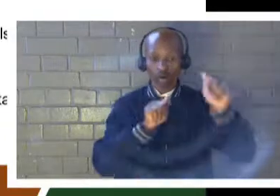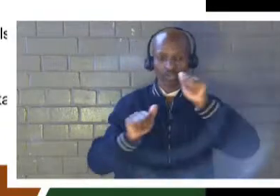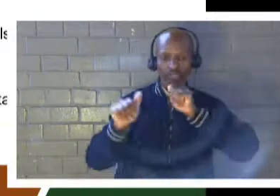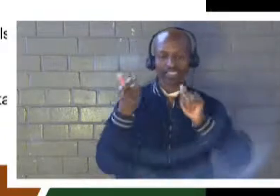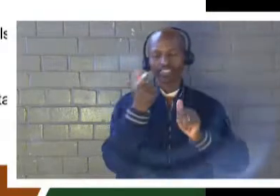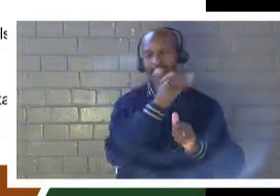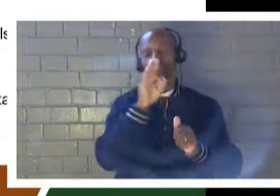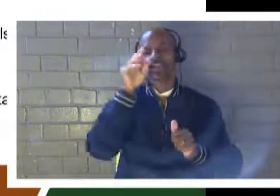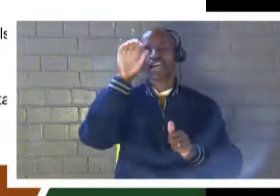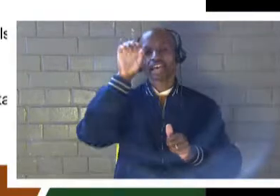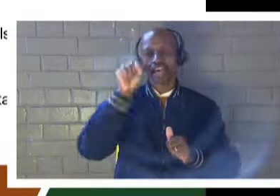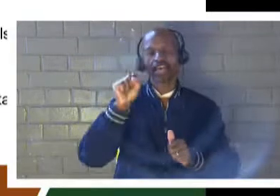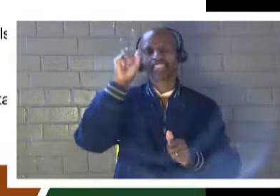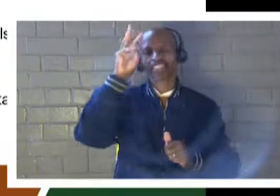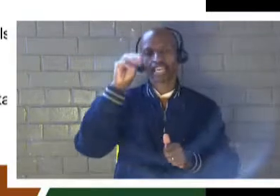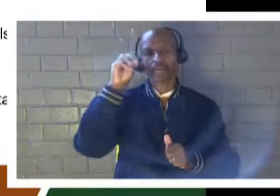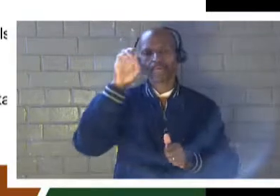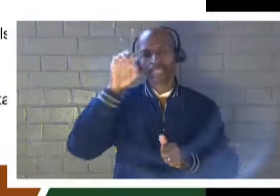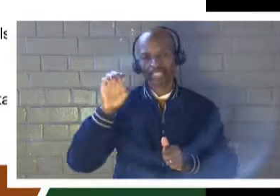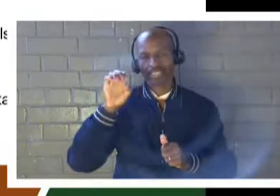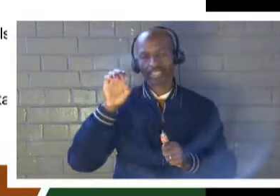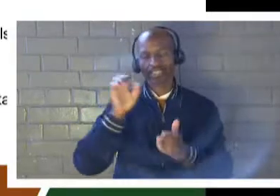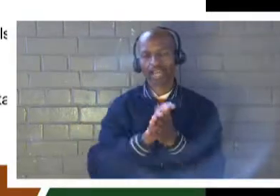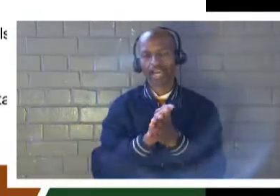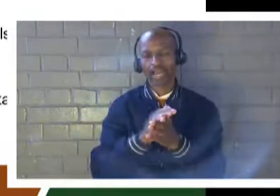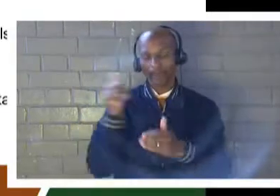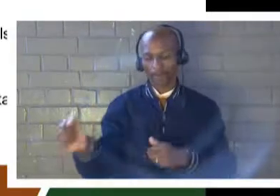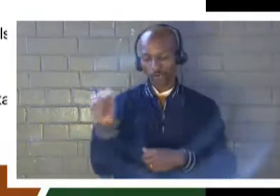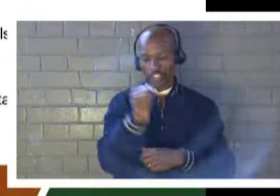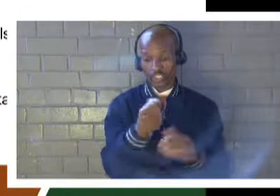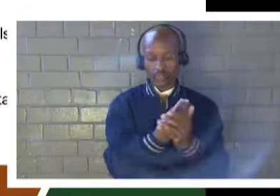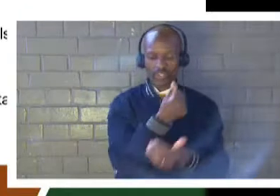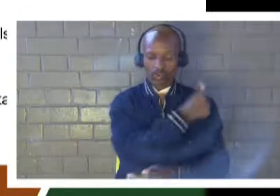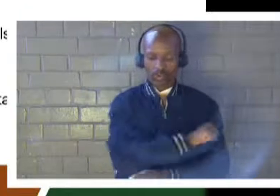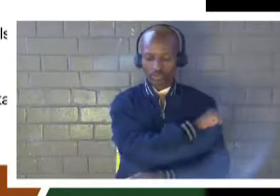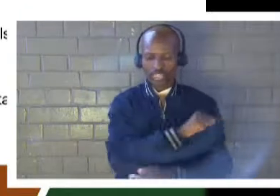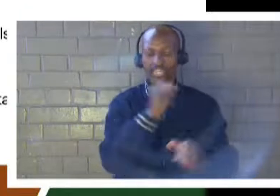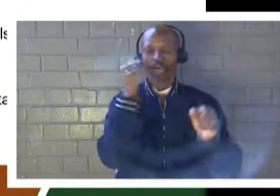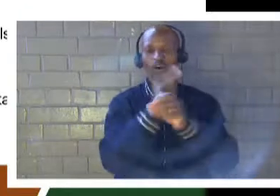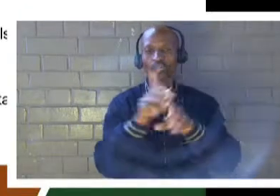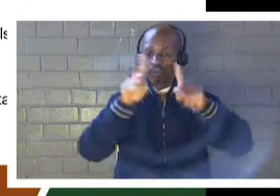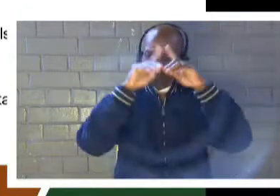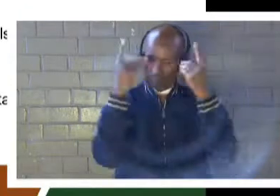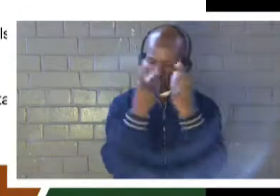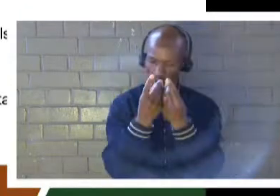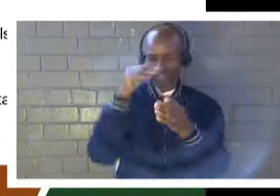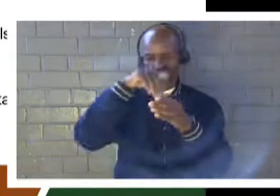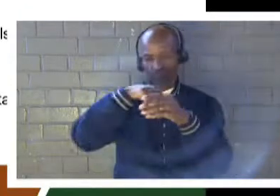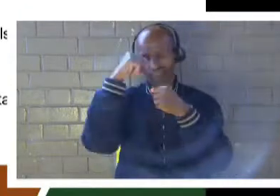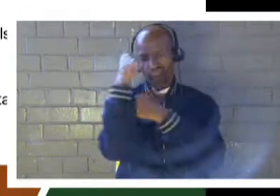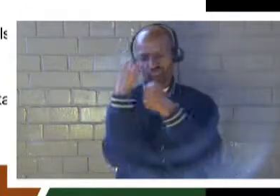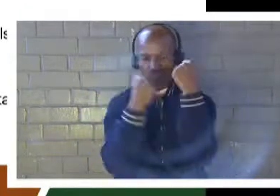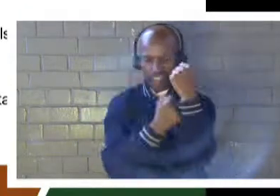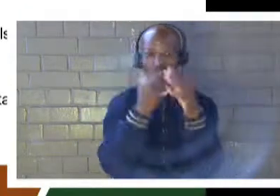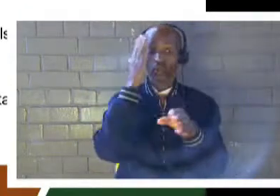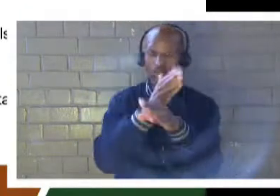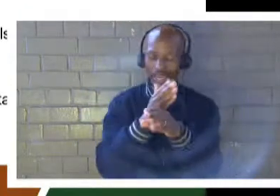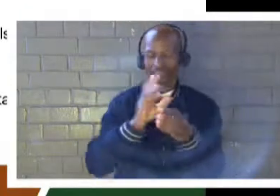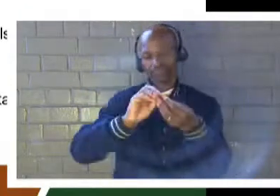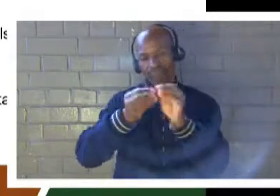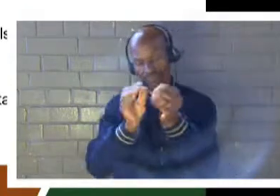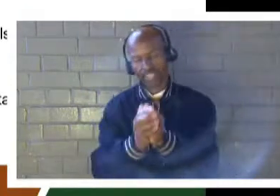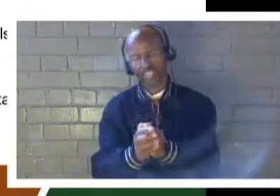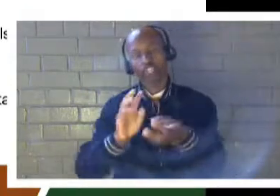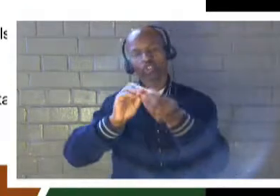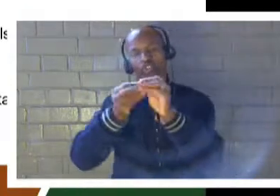whether the SMMEs are appointed by the hospitals and the Gauteng Department of Infrastructure to perform the maintenance and